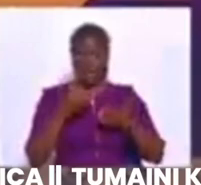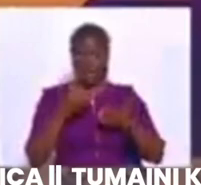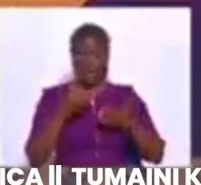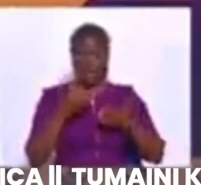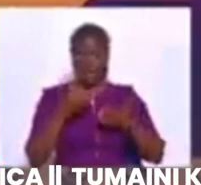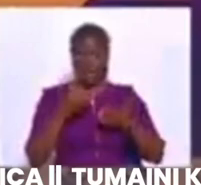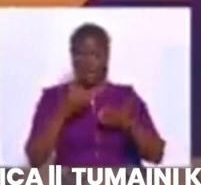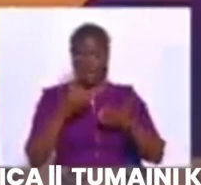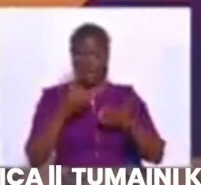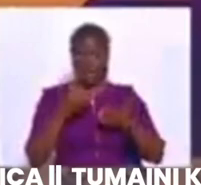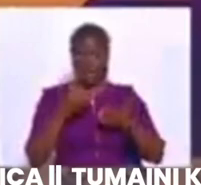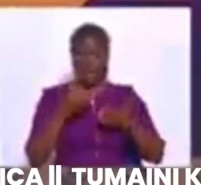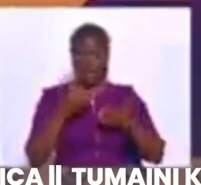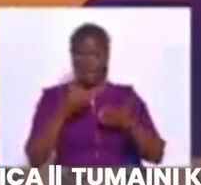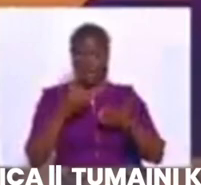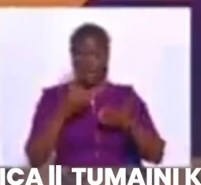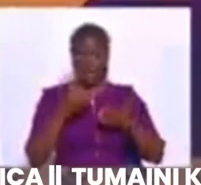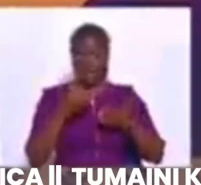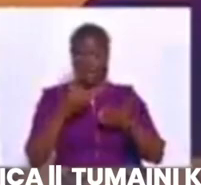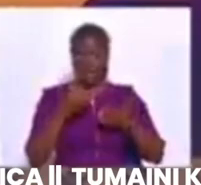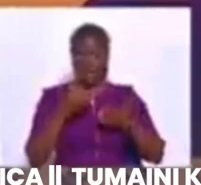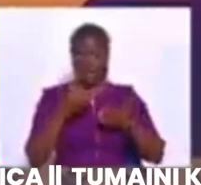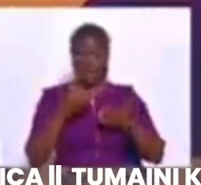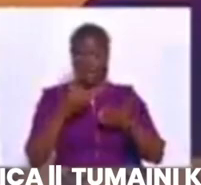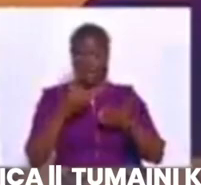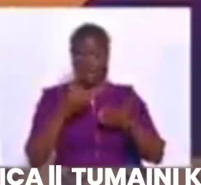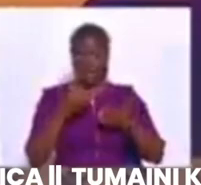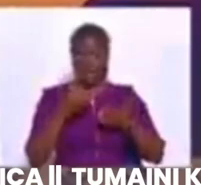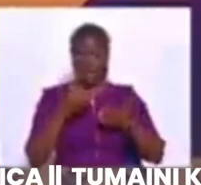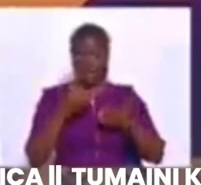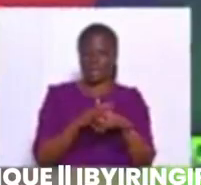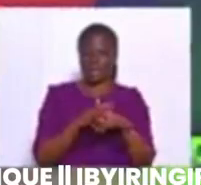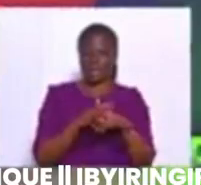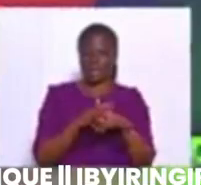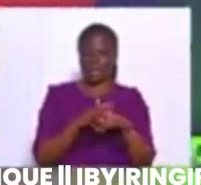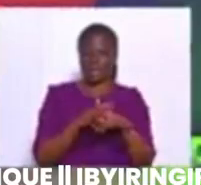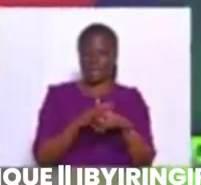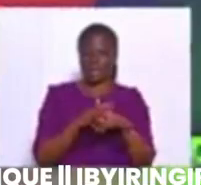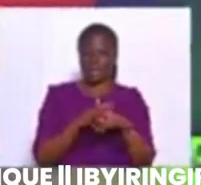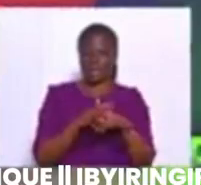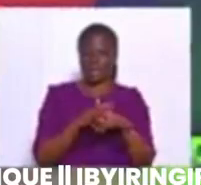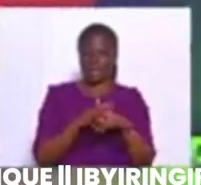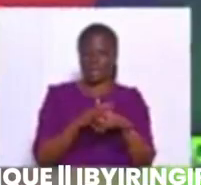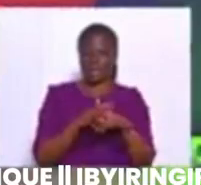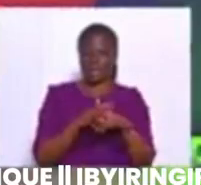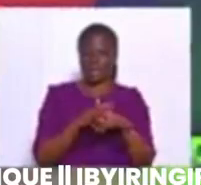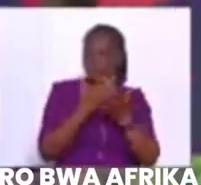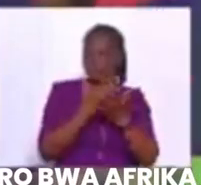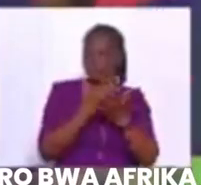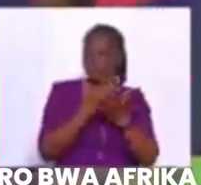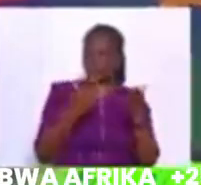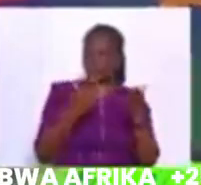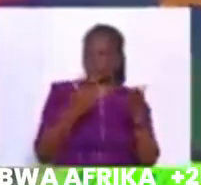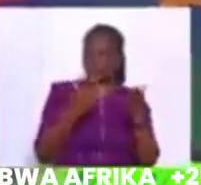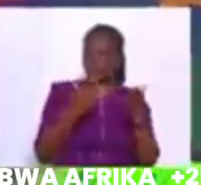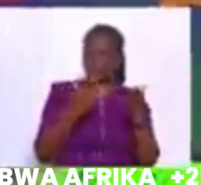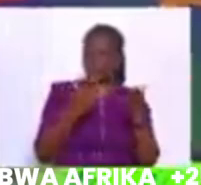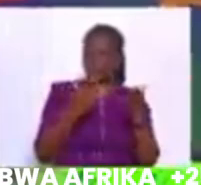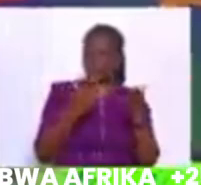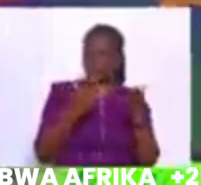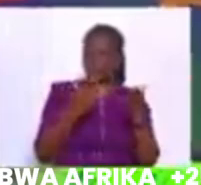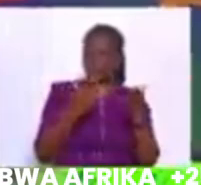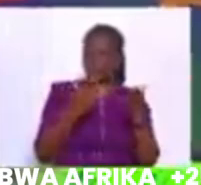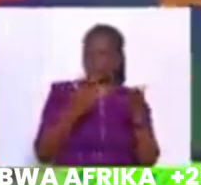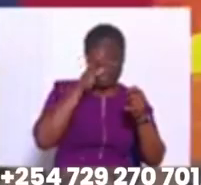got cancer. So it verified that something in milk, and they discovered it